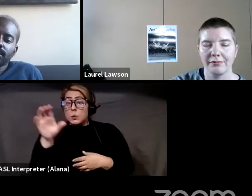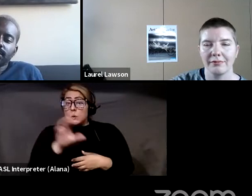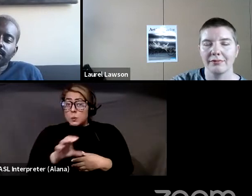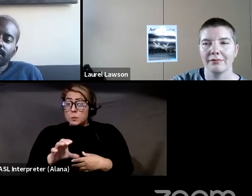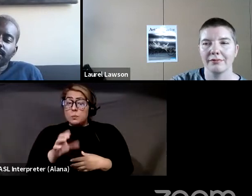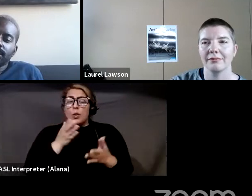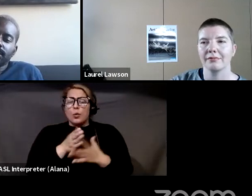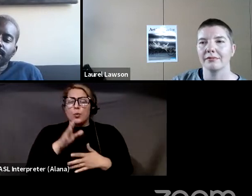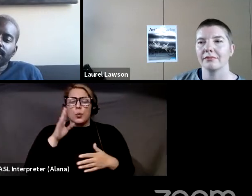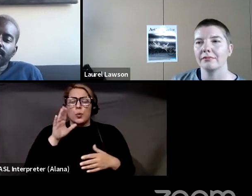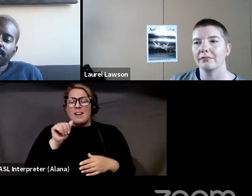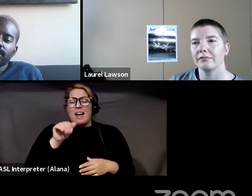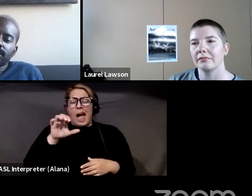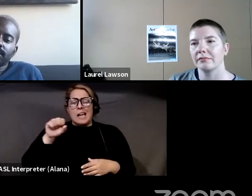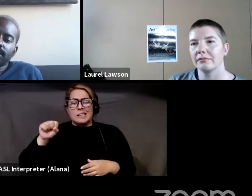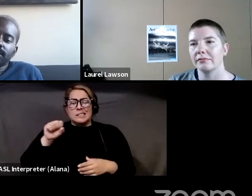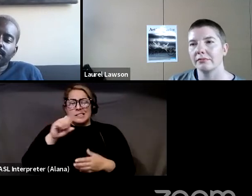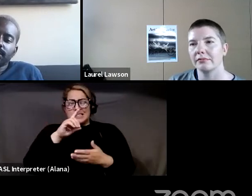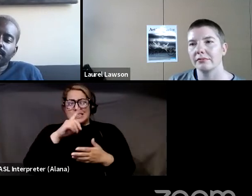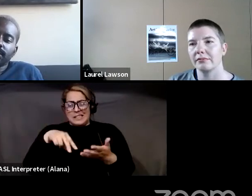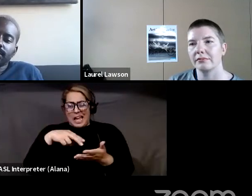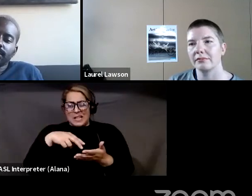Lab.